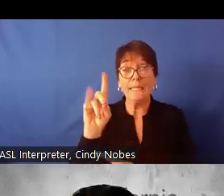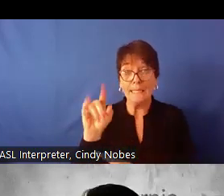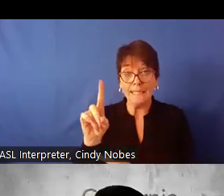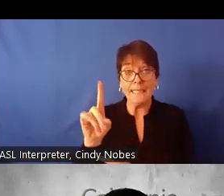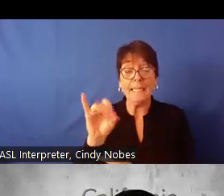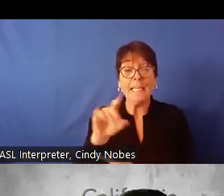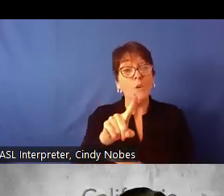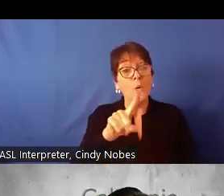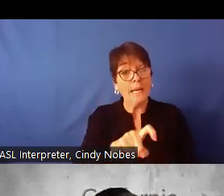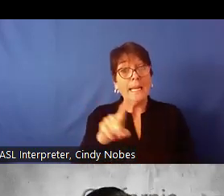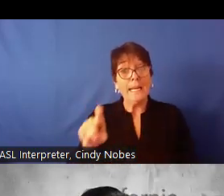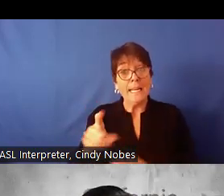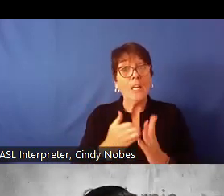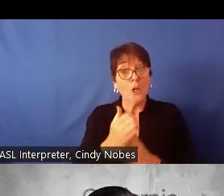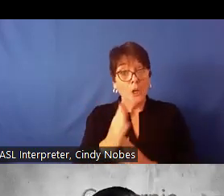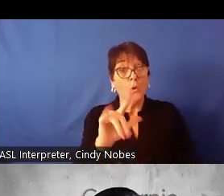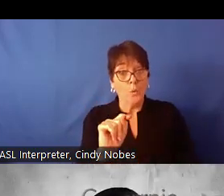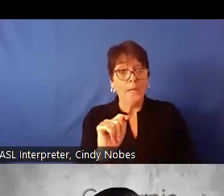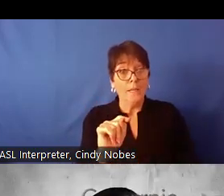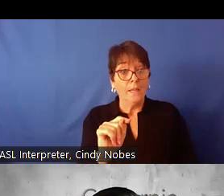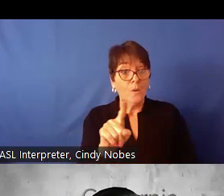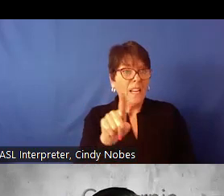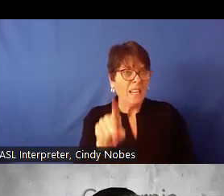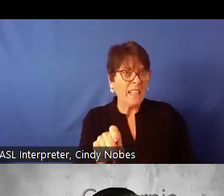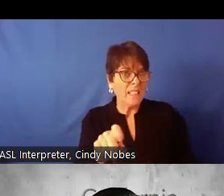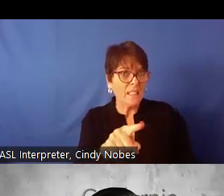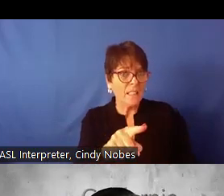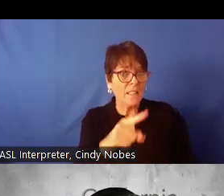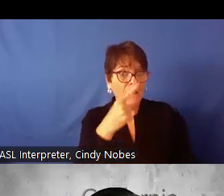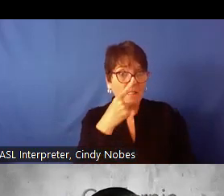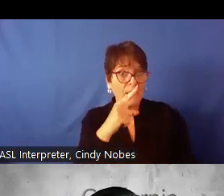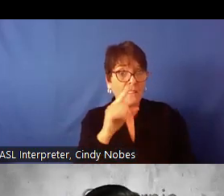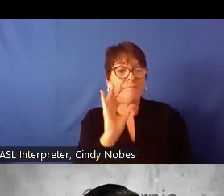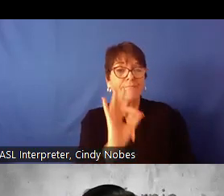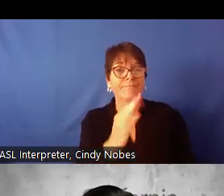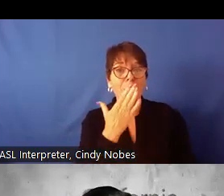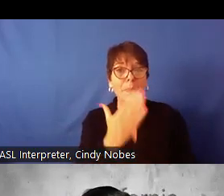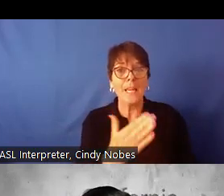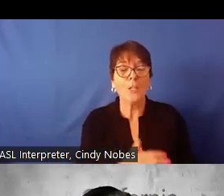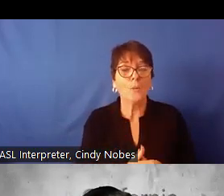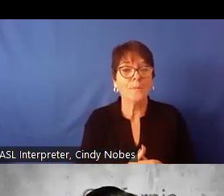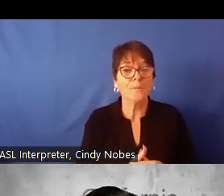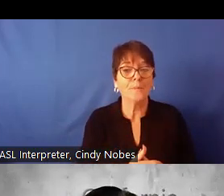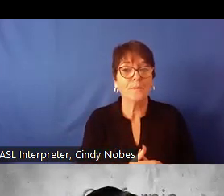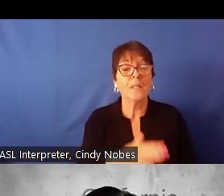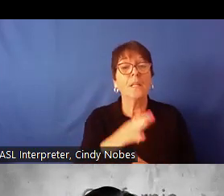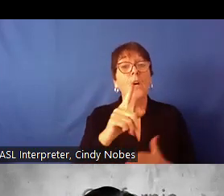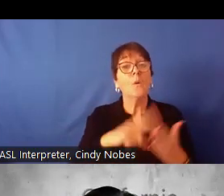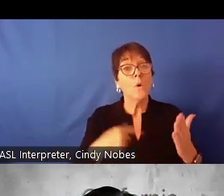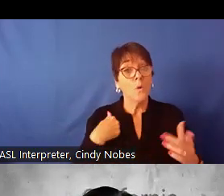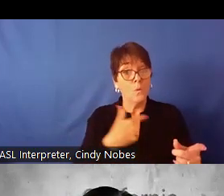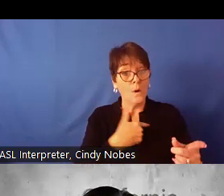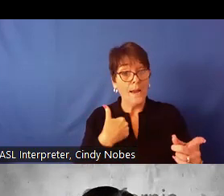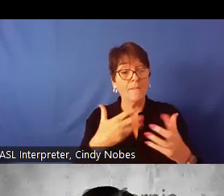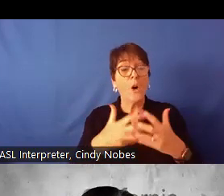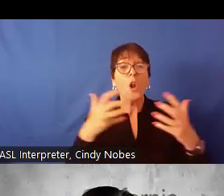click through it, you want to click on that? Yes, thank you. So what we have here is we